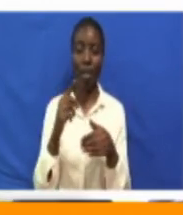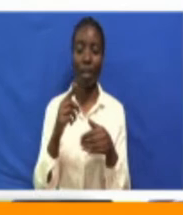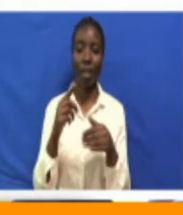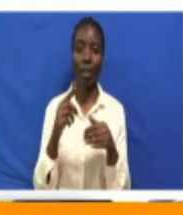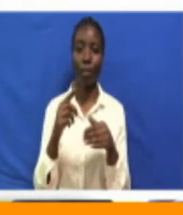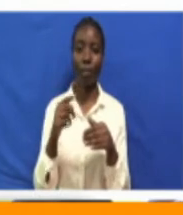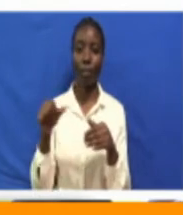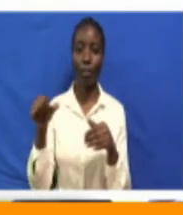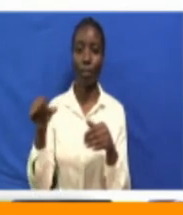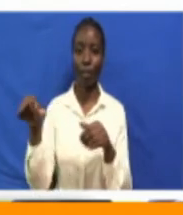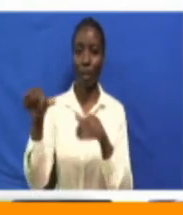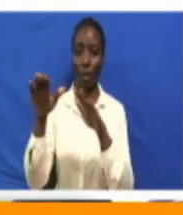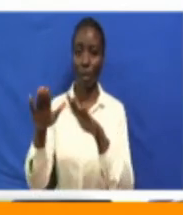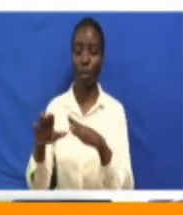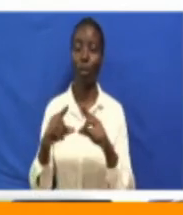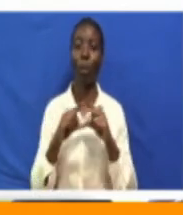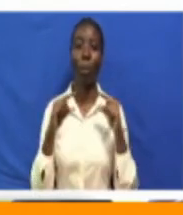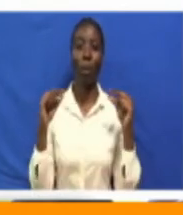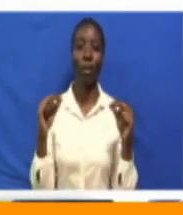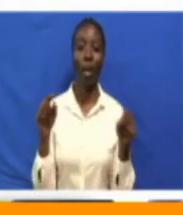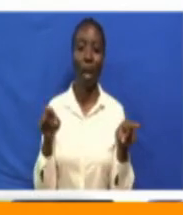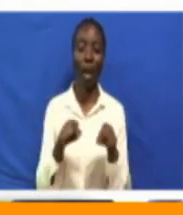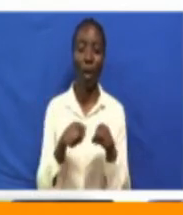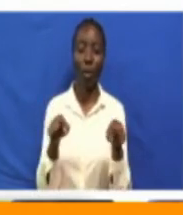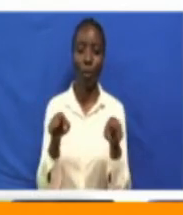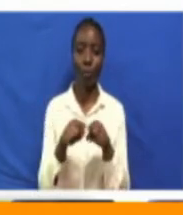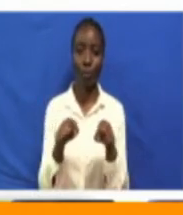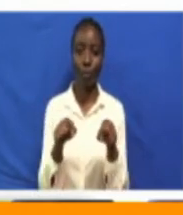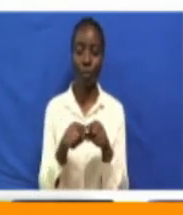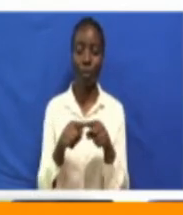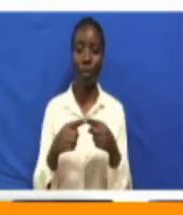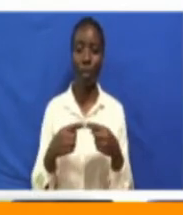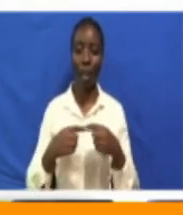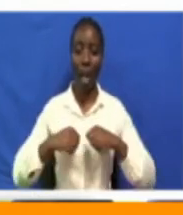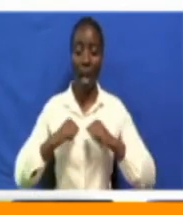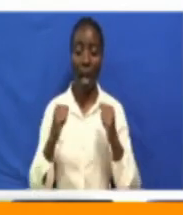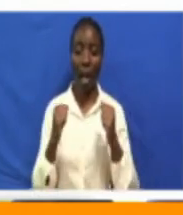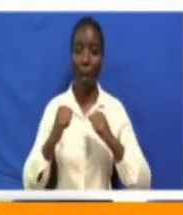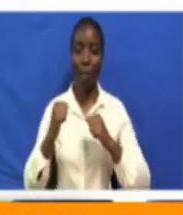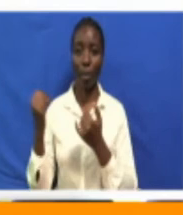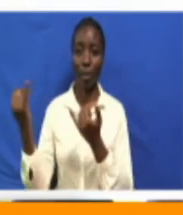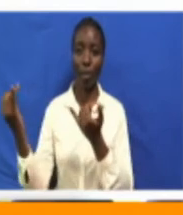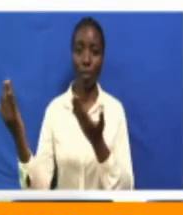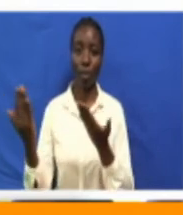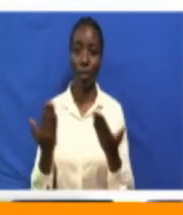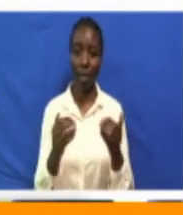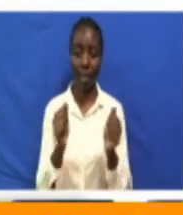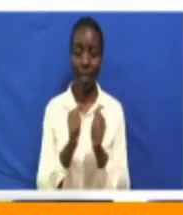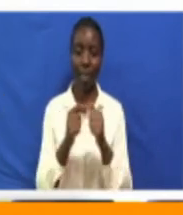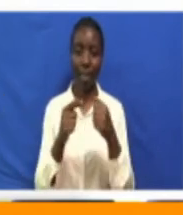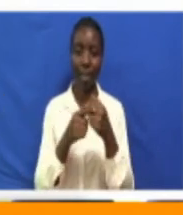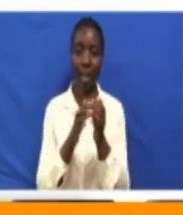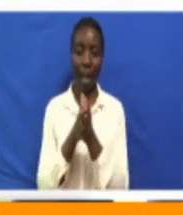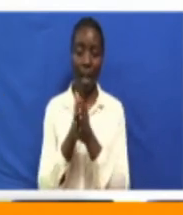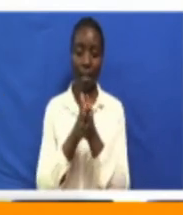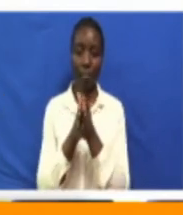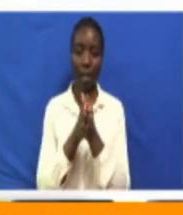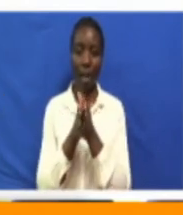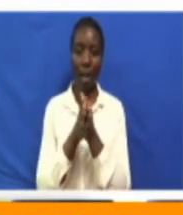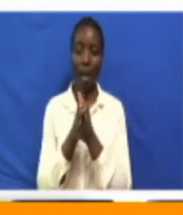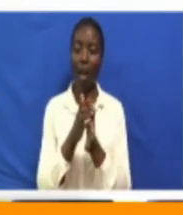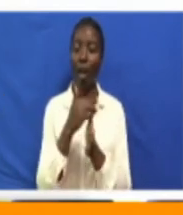priesthood and we also are happy to welcome 16 aspirants who